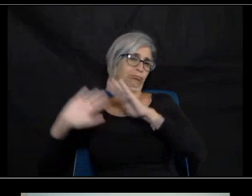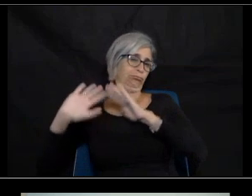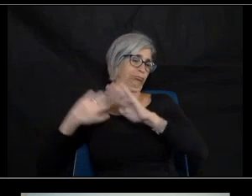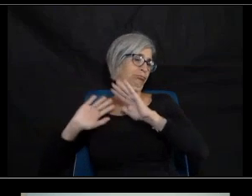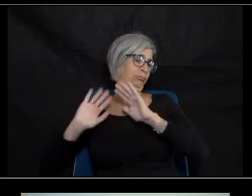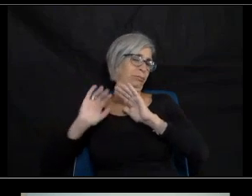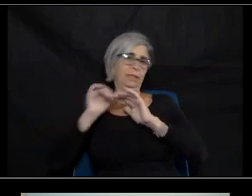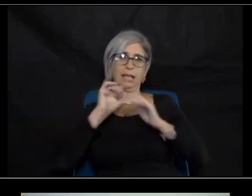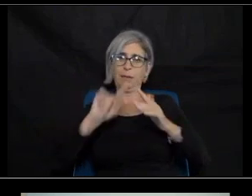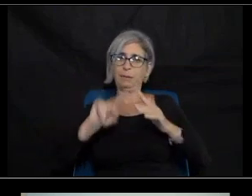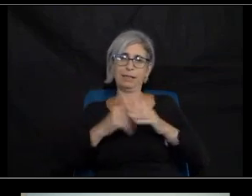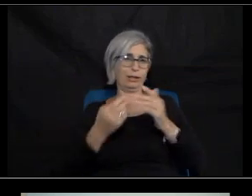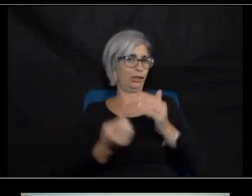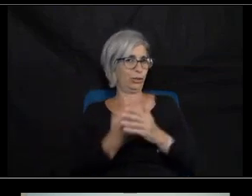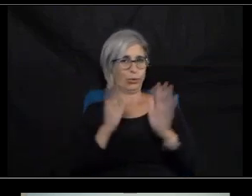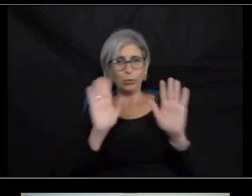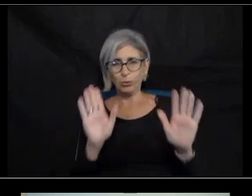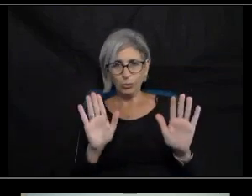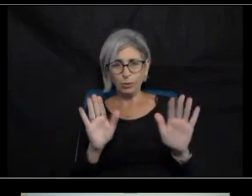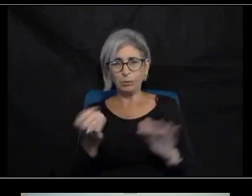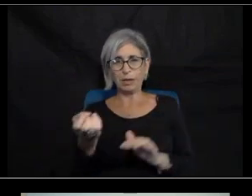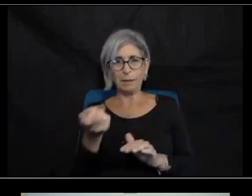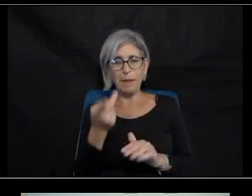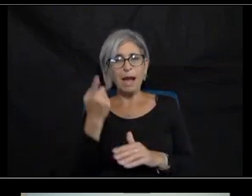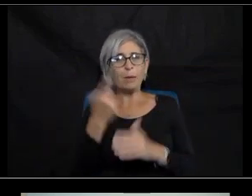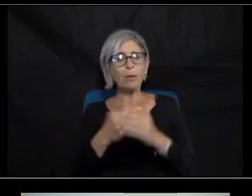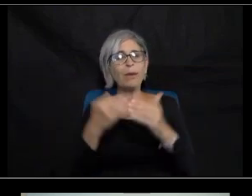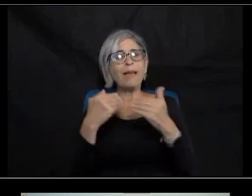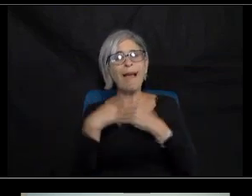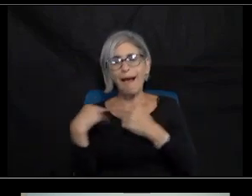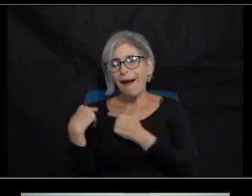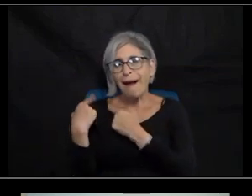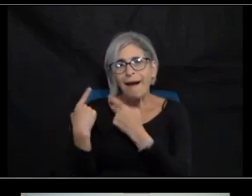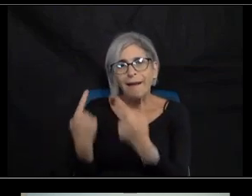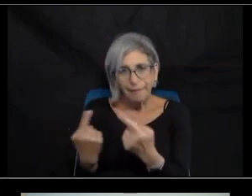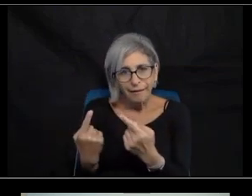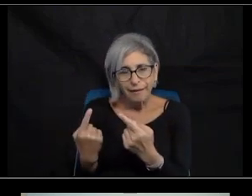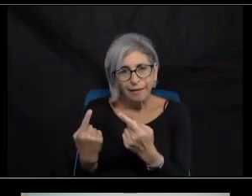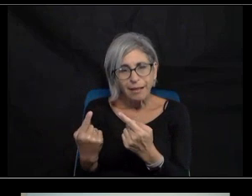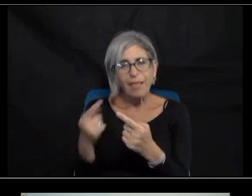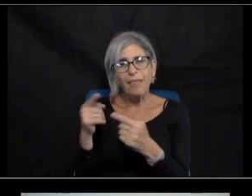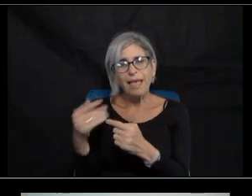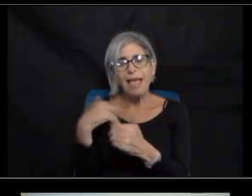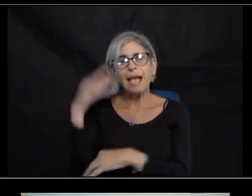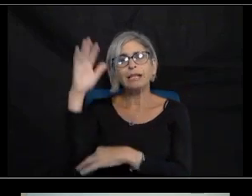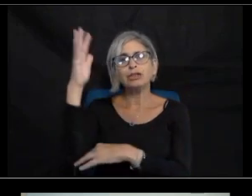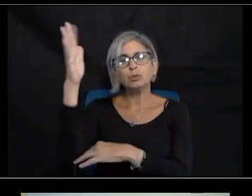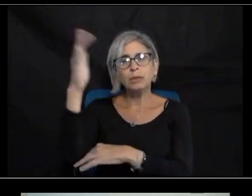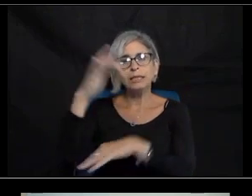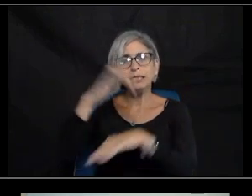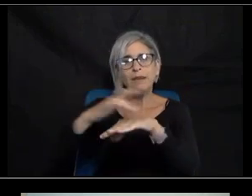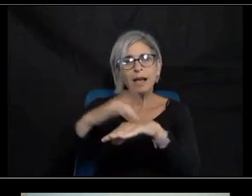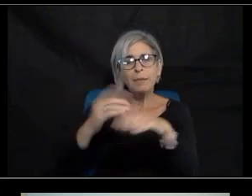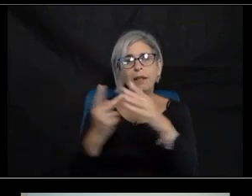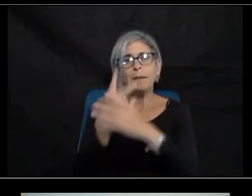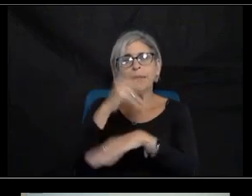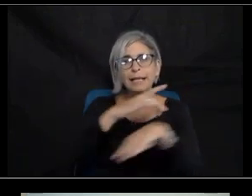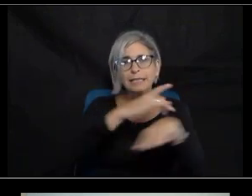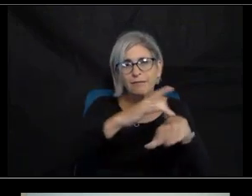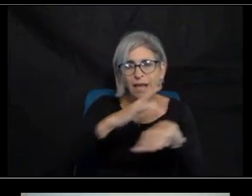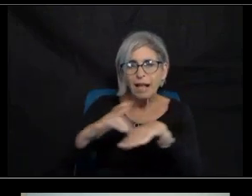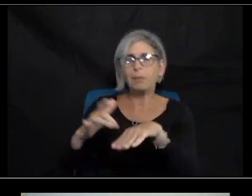be starting anything new. This would be bringing back what we had in the past, where there were trees available and plants available. When